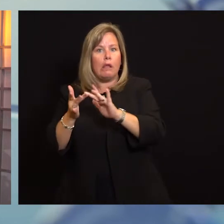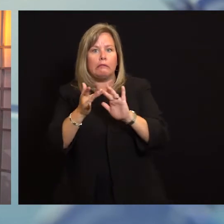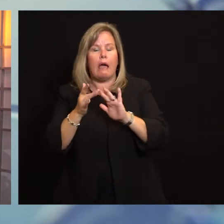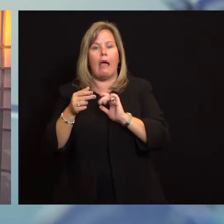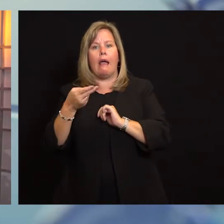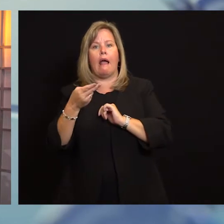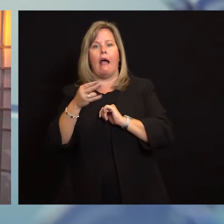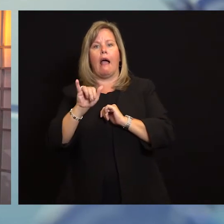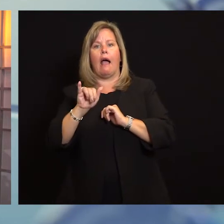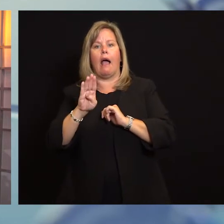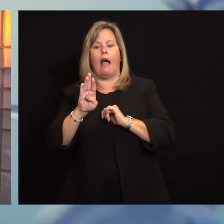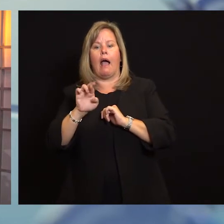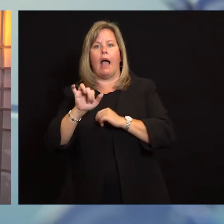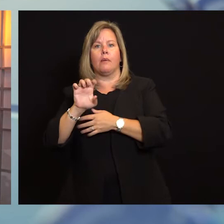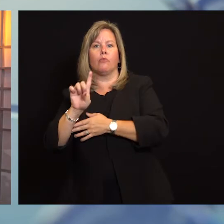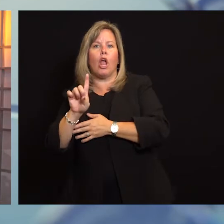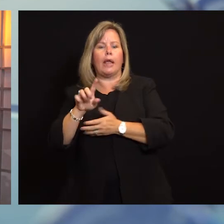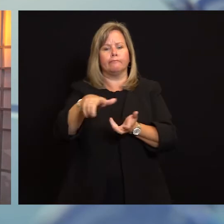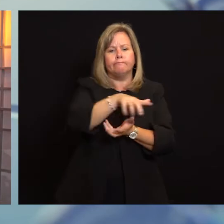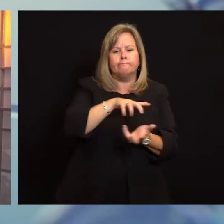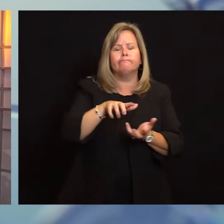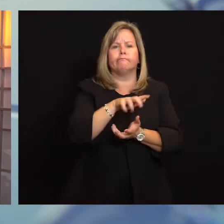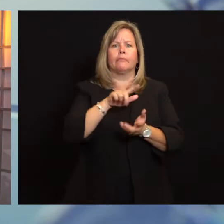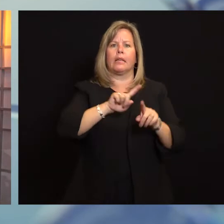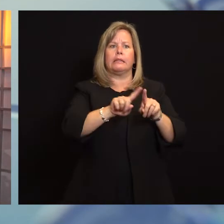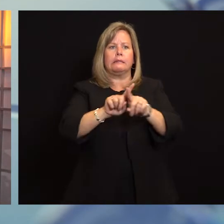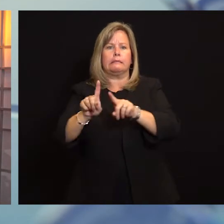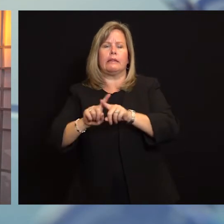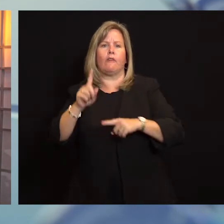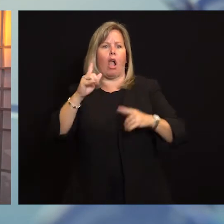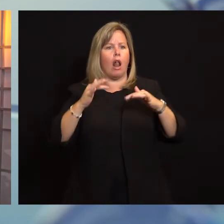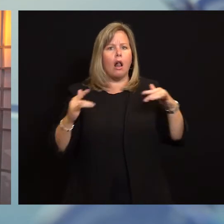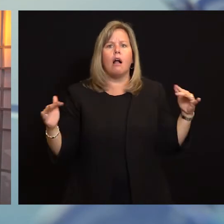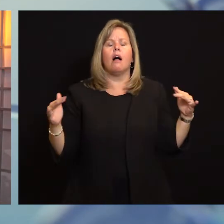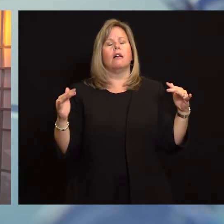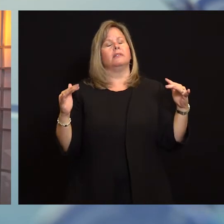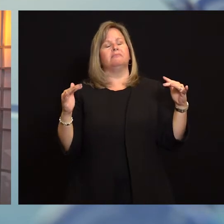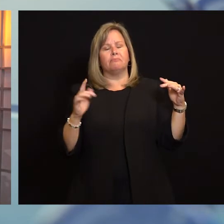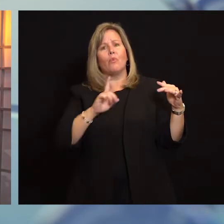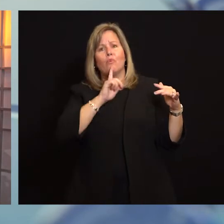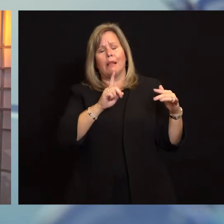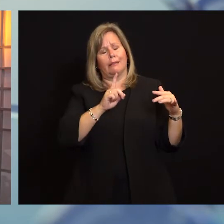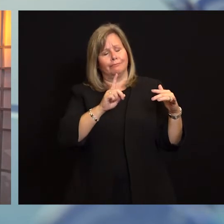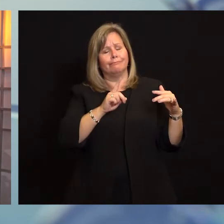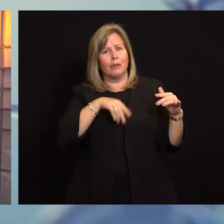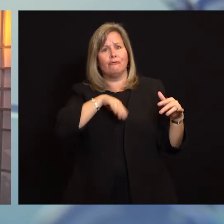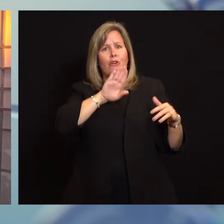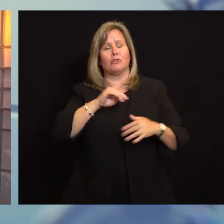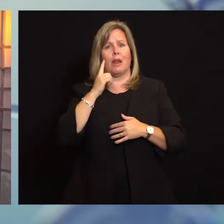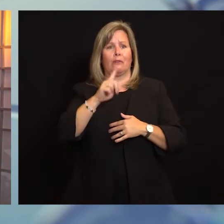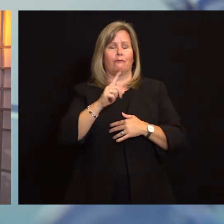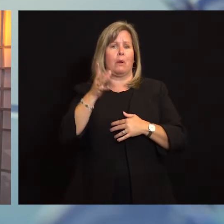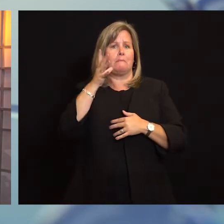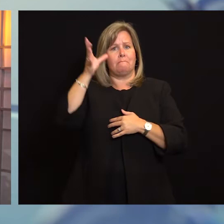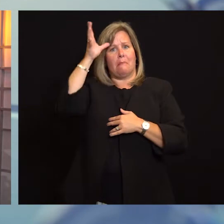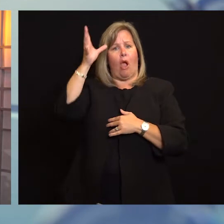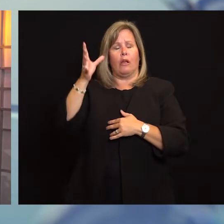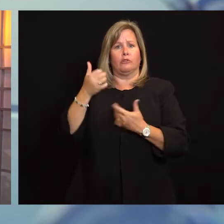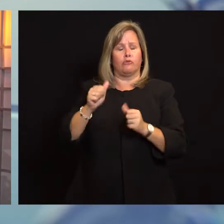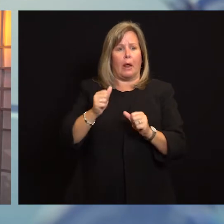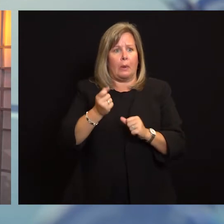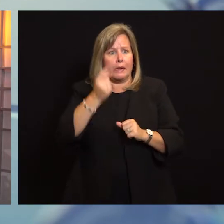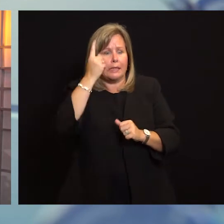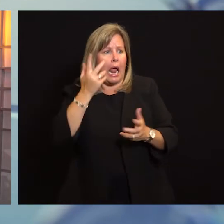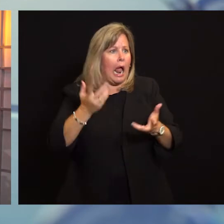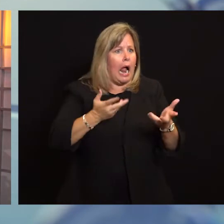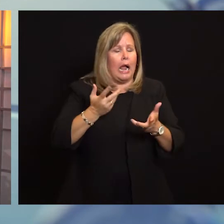being offered across the county in different districts. I know it's been frustrating for a lot of parents trying to understand all this new